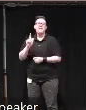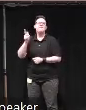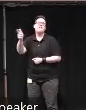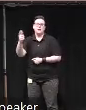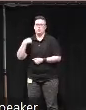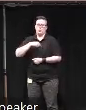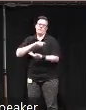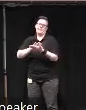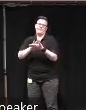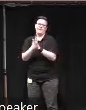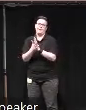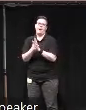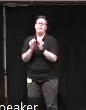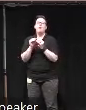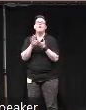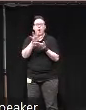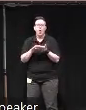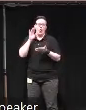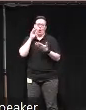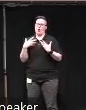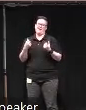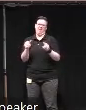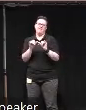to become a learning health system.